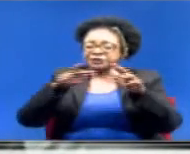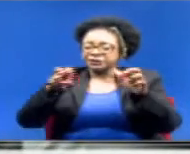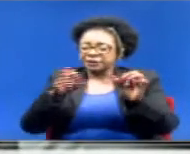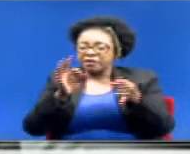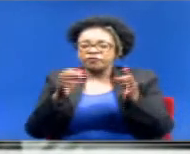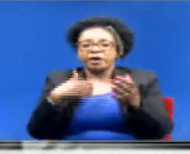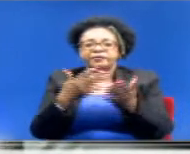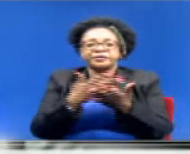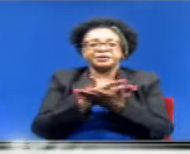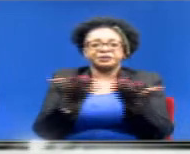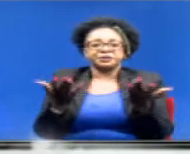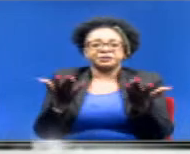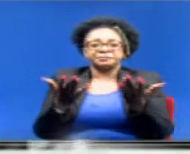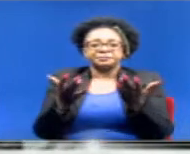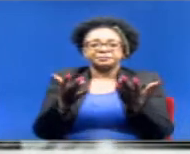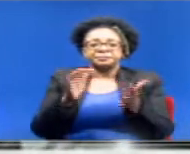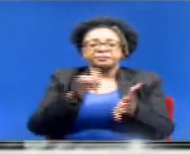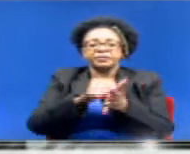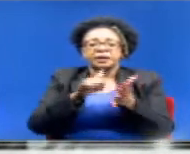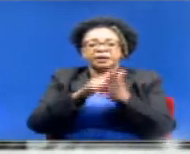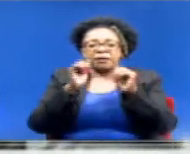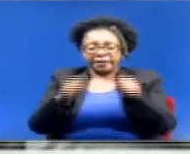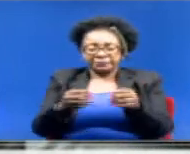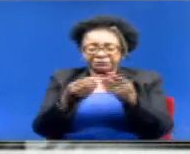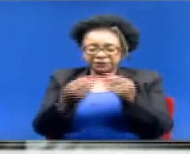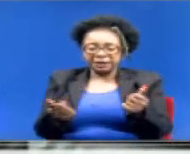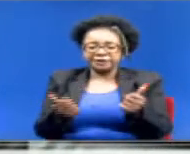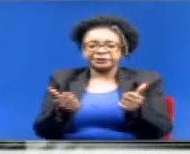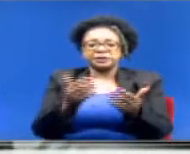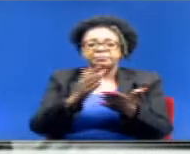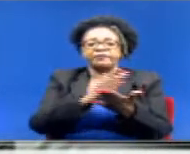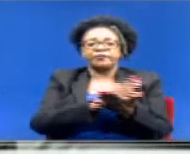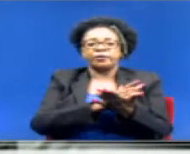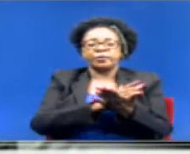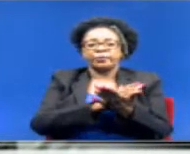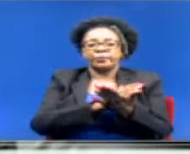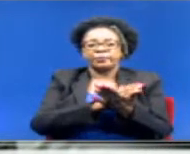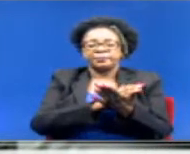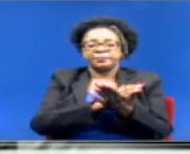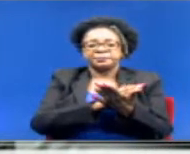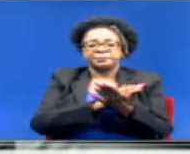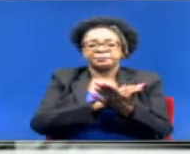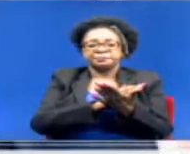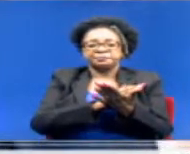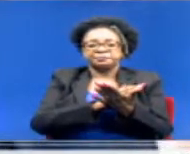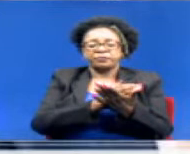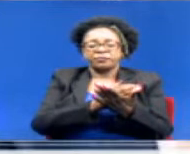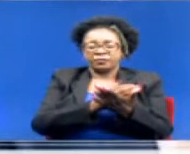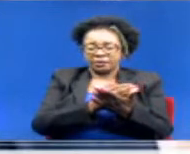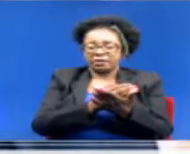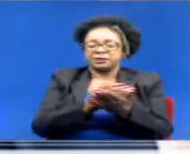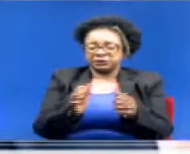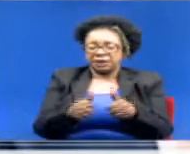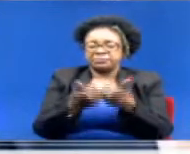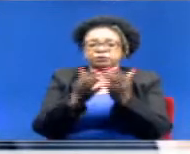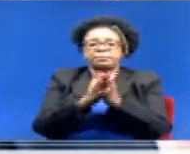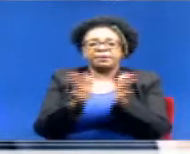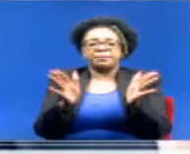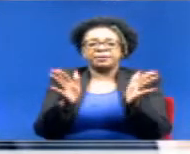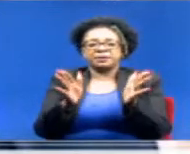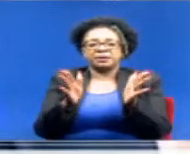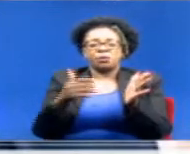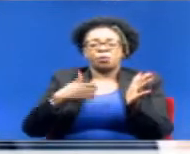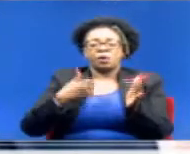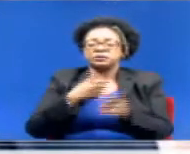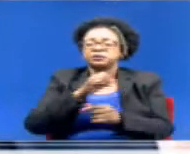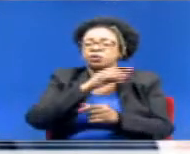excesses that can be dealt with before they go to the public. Kumekuwa na lalama kuwa kesi